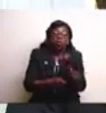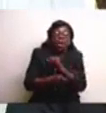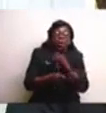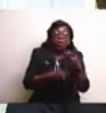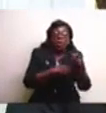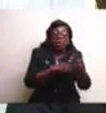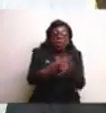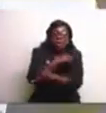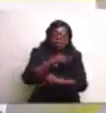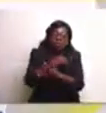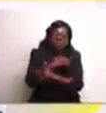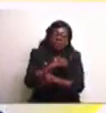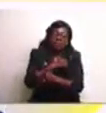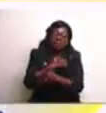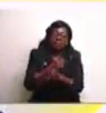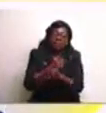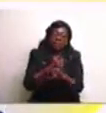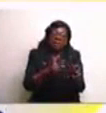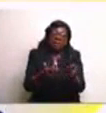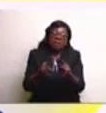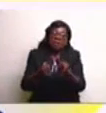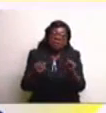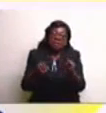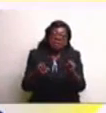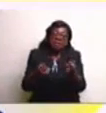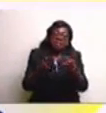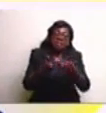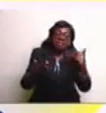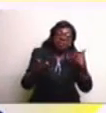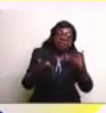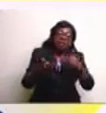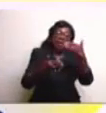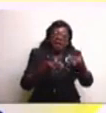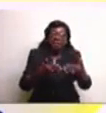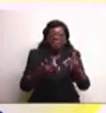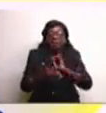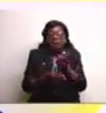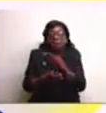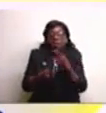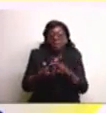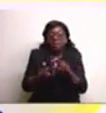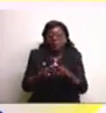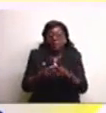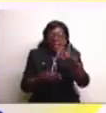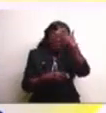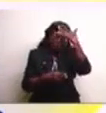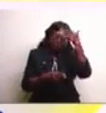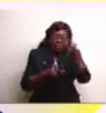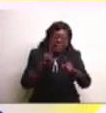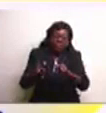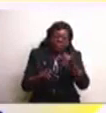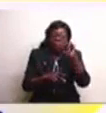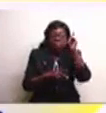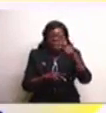truly, as I always say, Madam Speaker, the distinctions before and after our name is not what people will remember. They will remember how